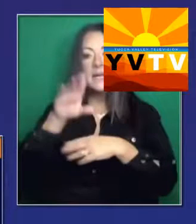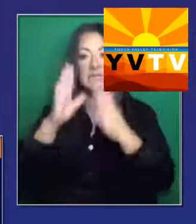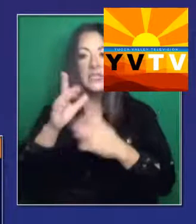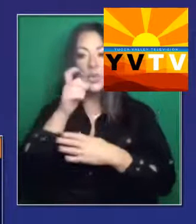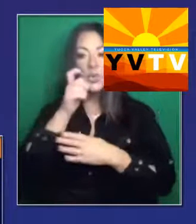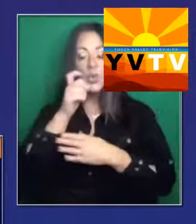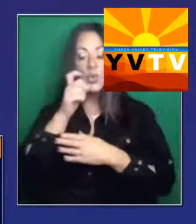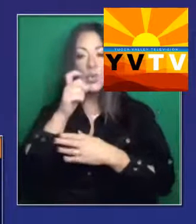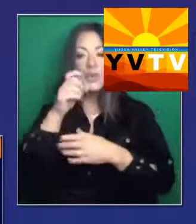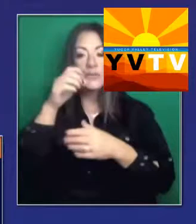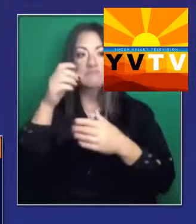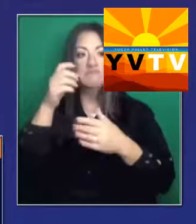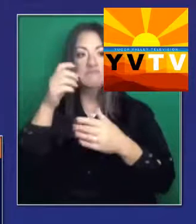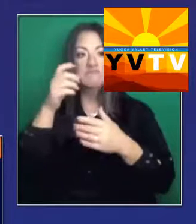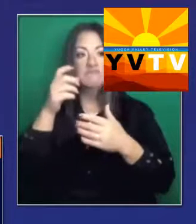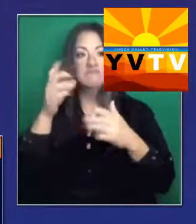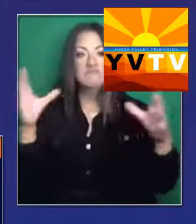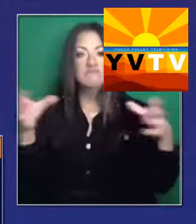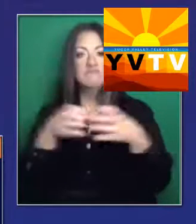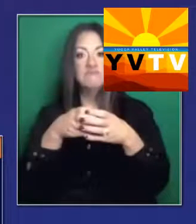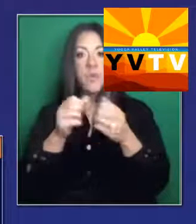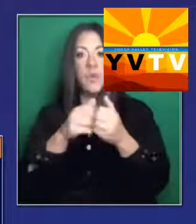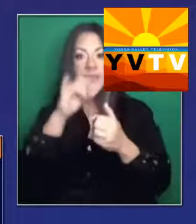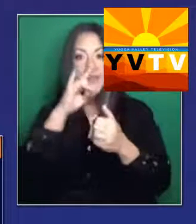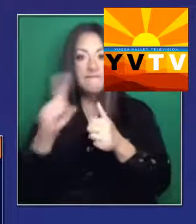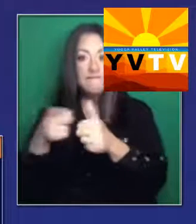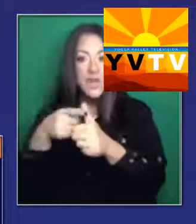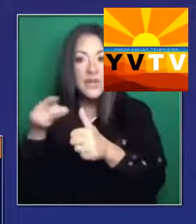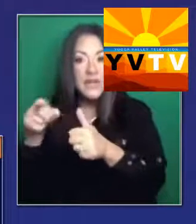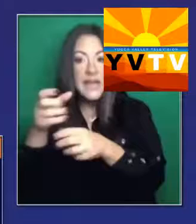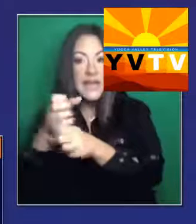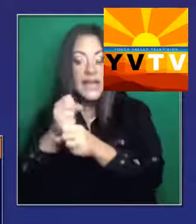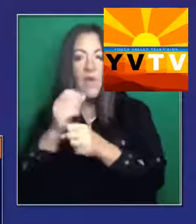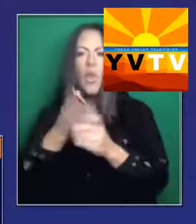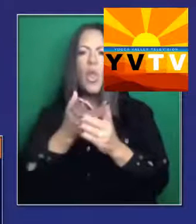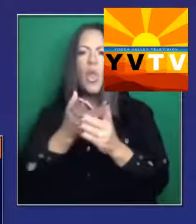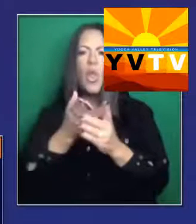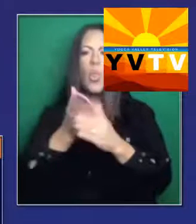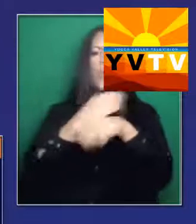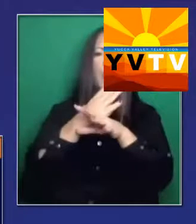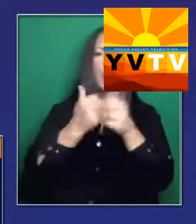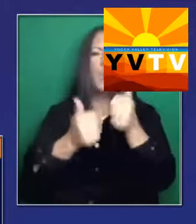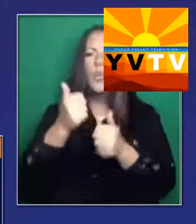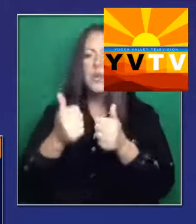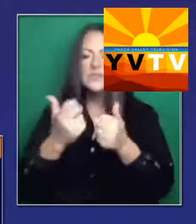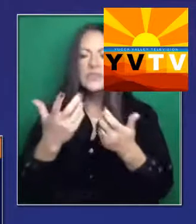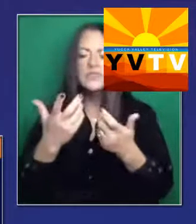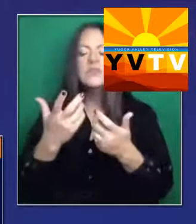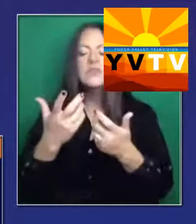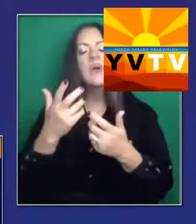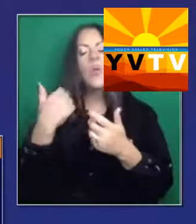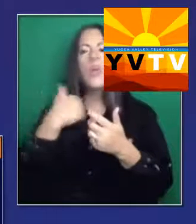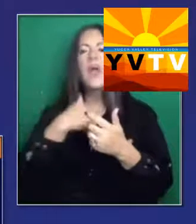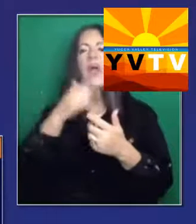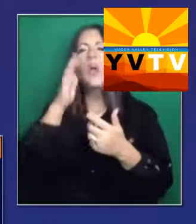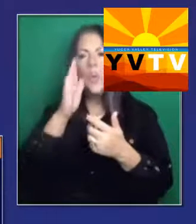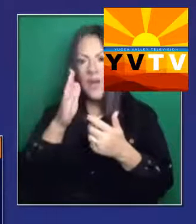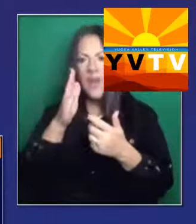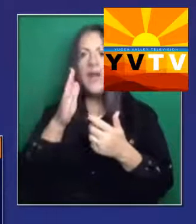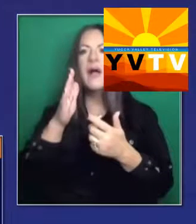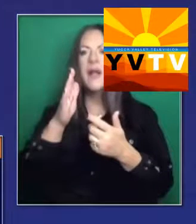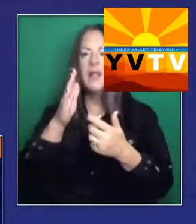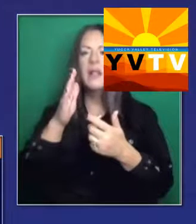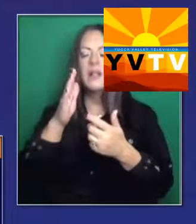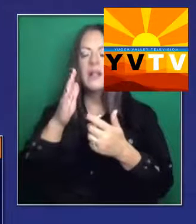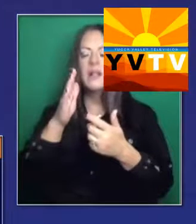doing distance learning? So that's the work that's being done. And by the way, that will all be updated very publicly on Wednesday.